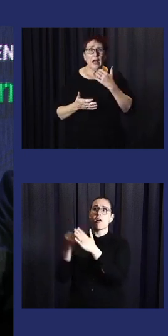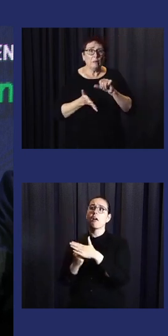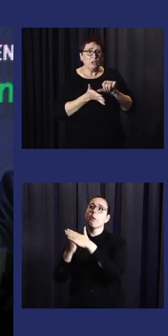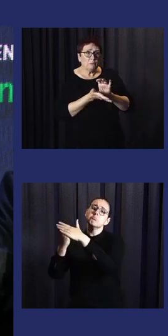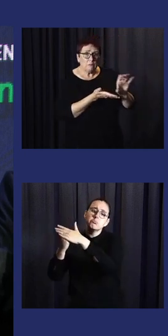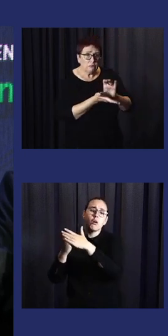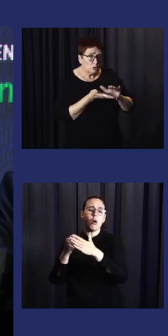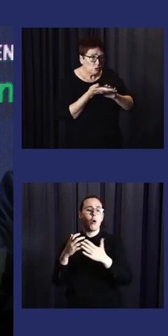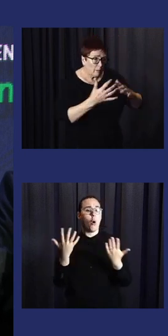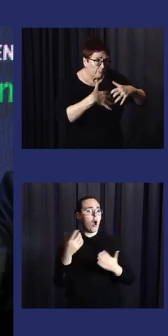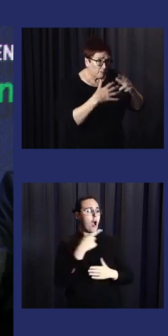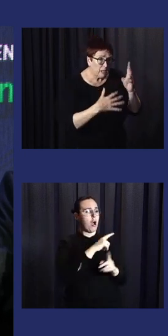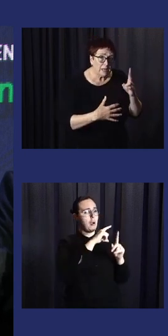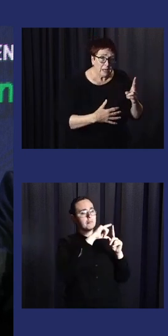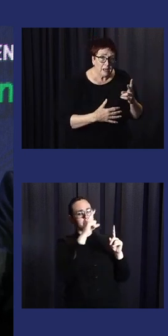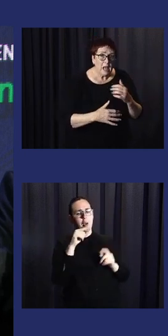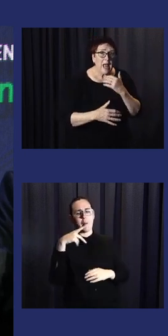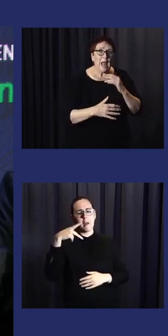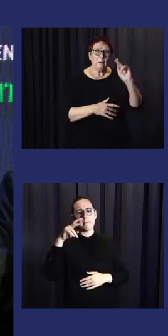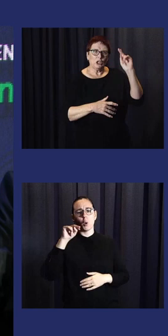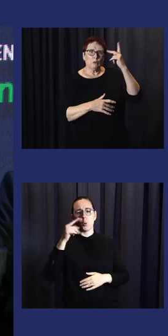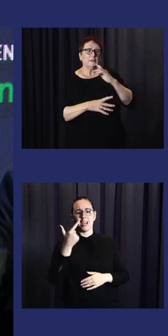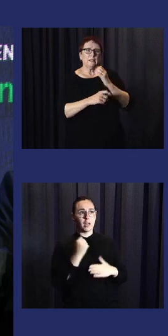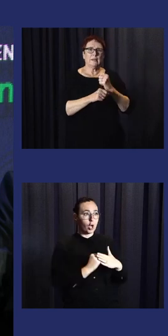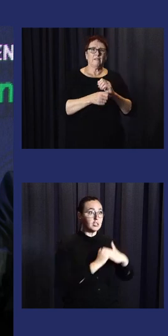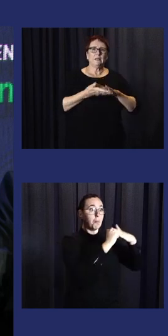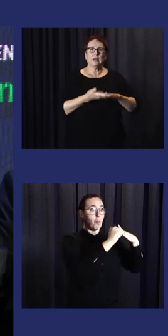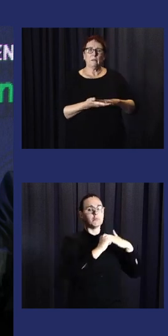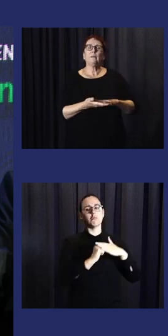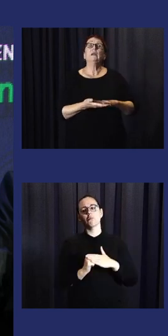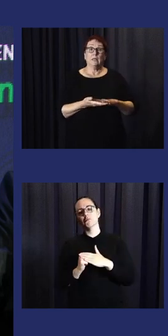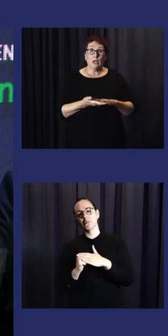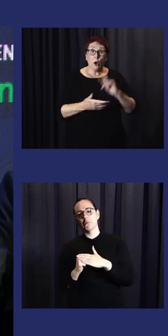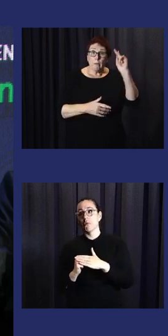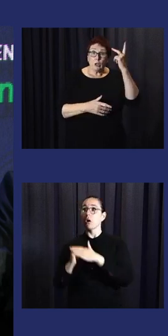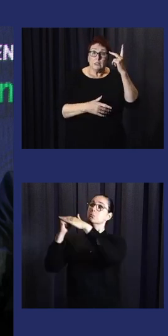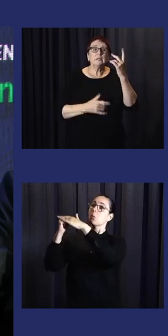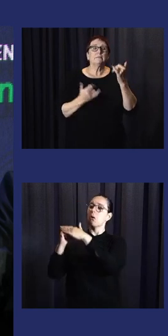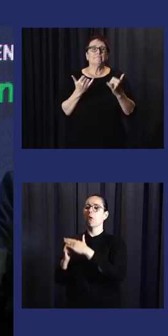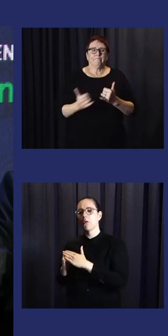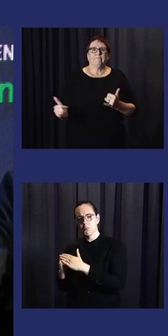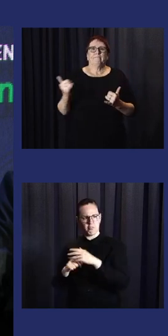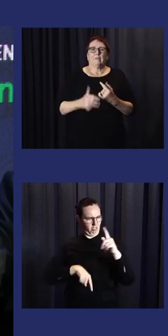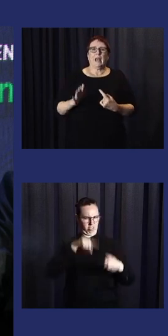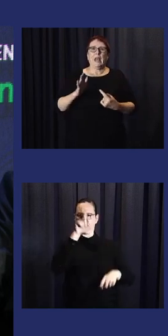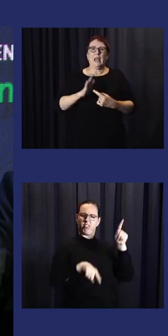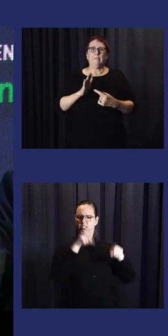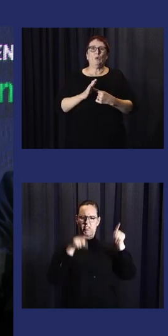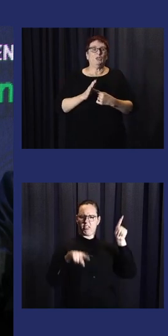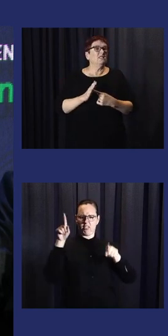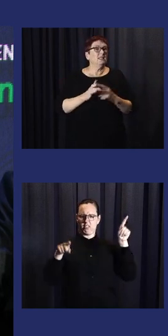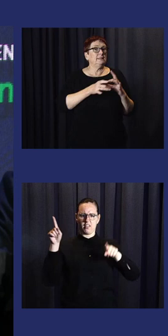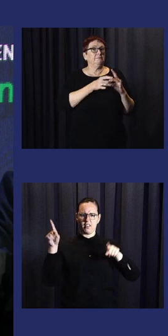it, the amount of political will. It's incredibly important that we talk about the geopolitics of disaster risk reduction and